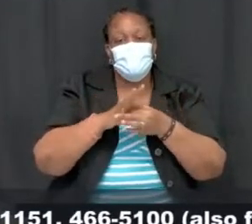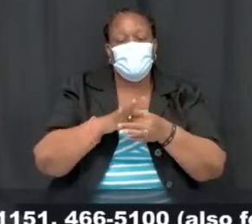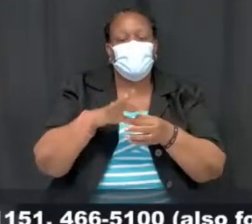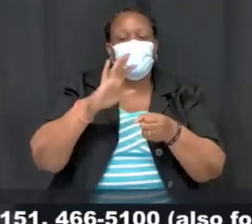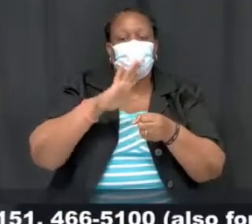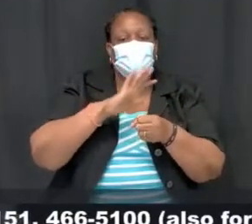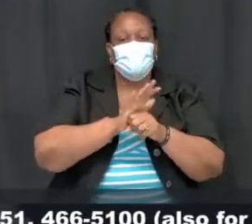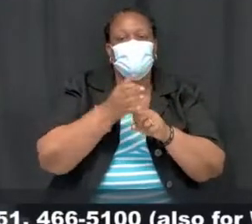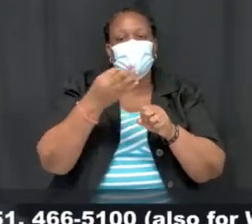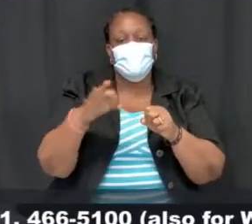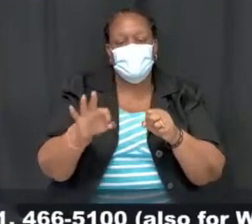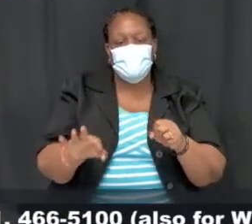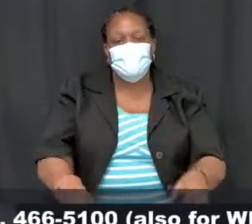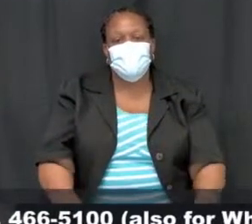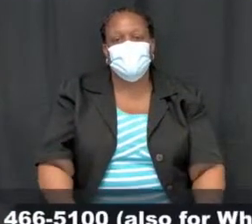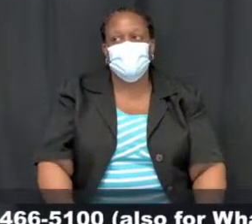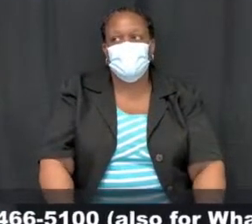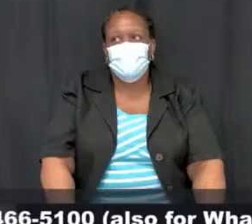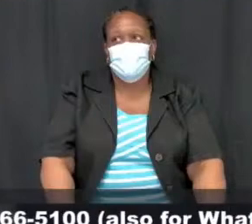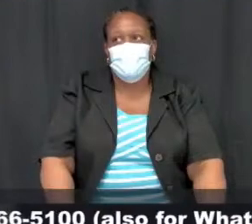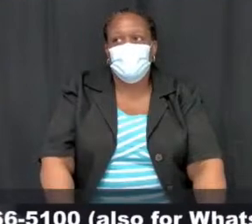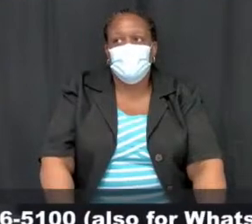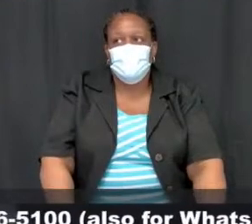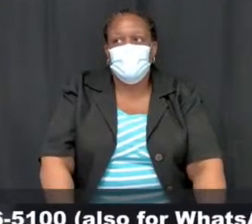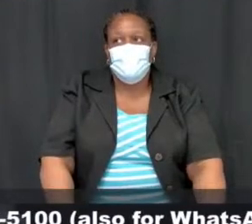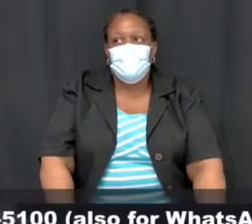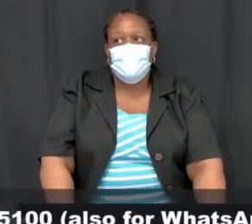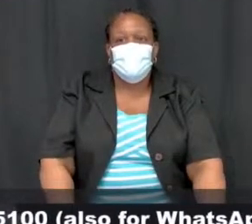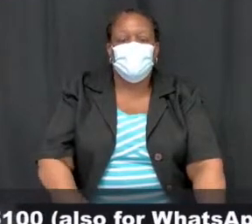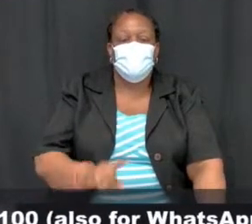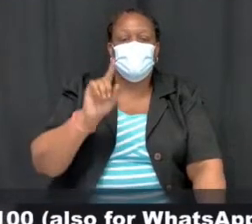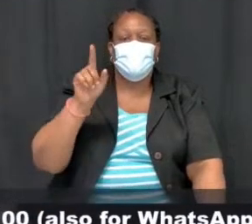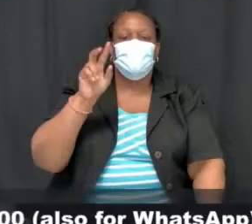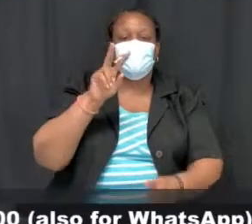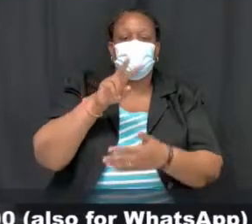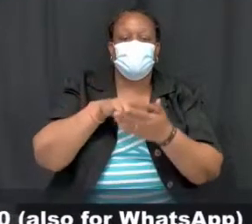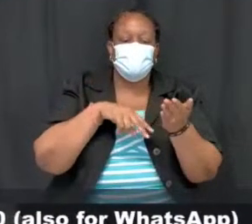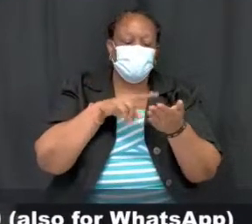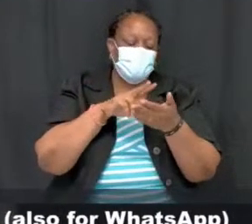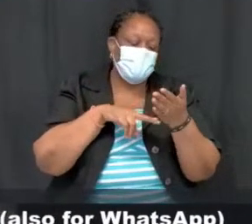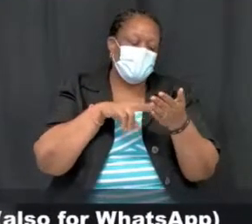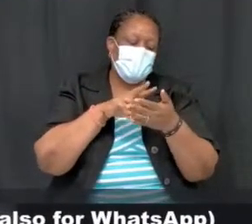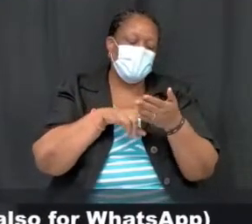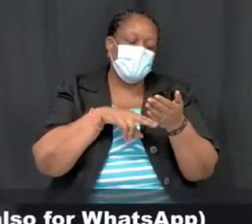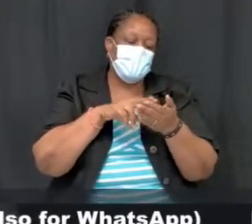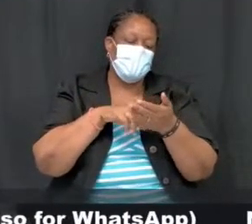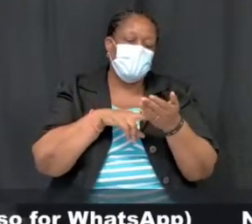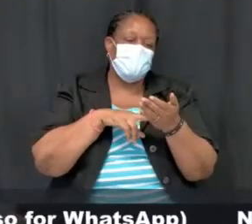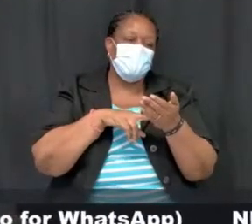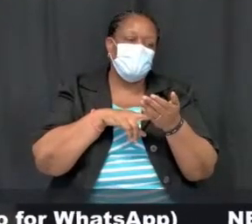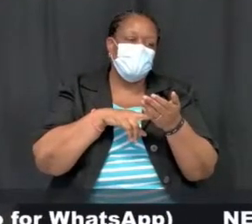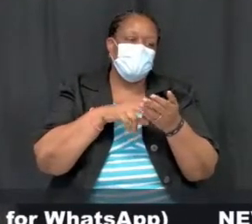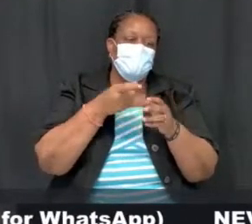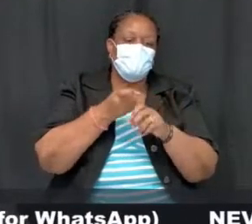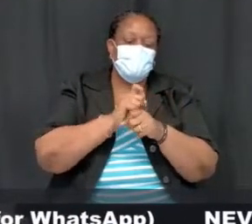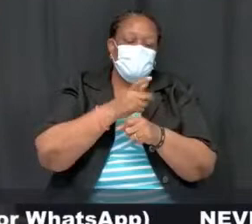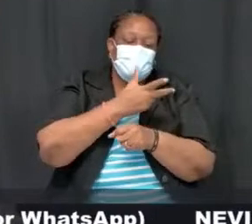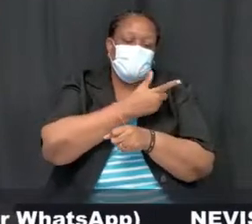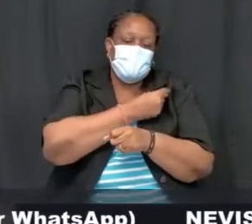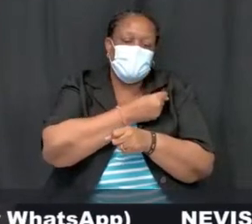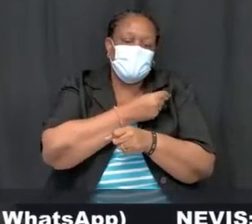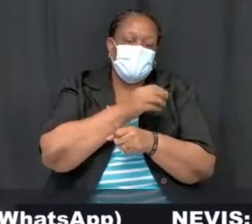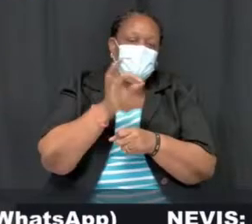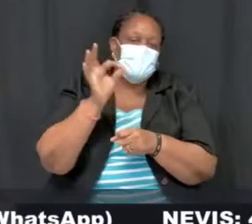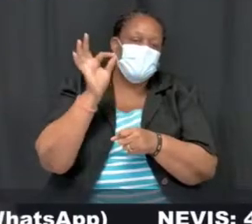Kitts and Nevis. I read recently from a vaccine expert that